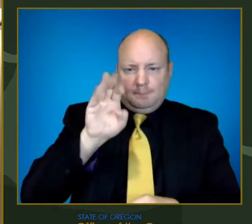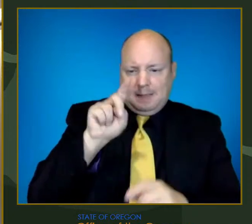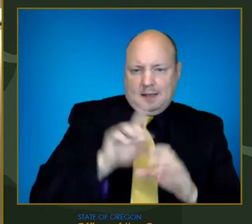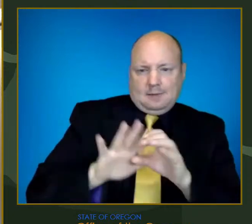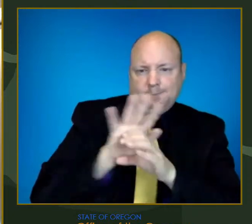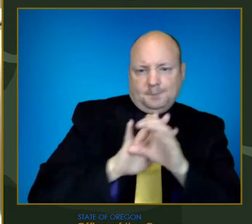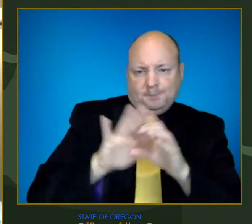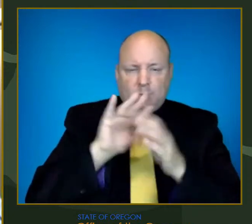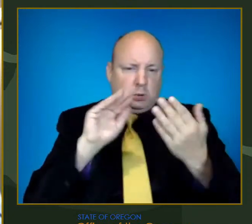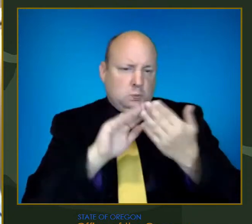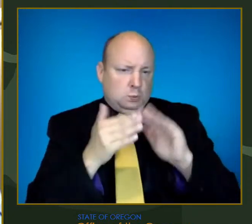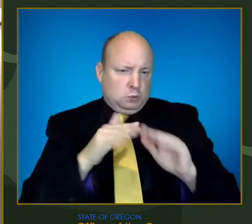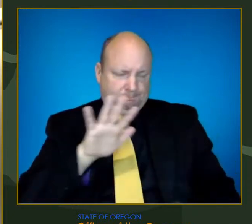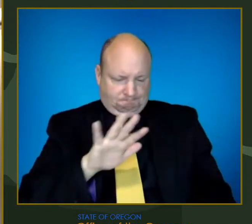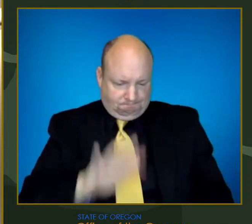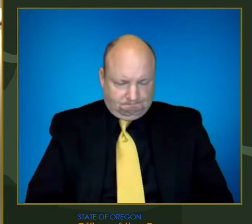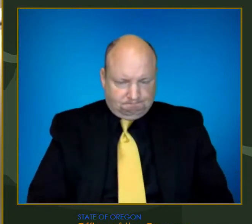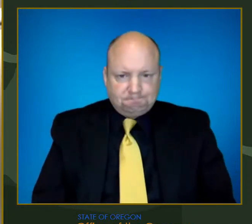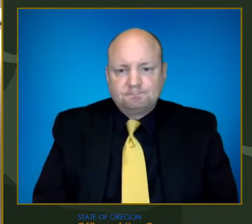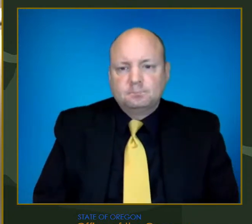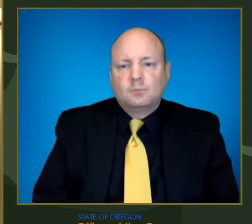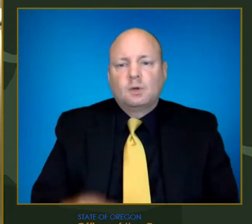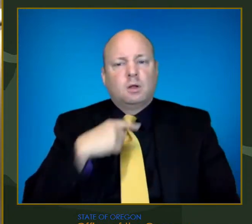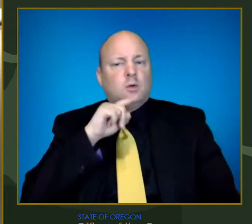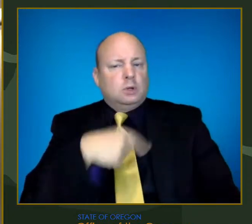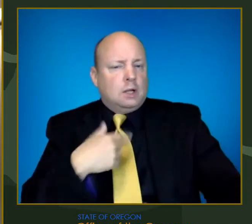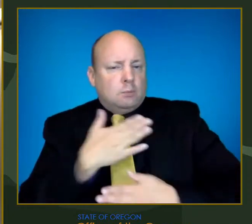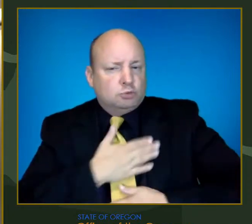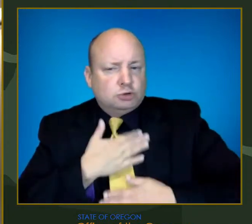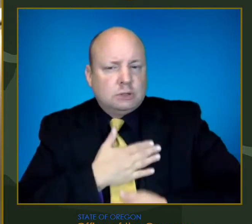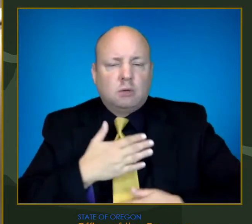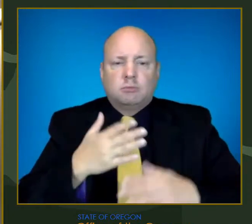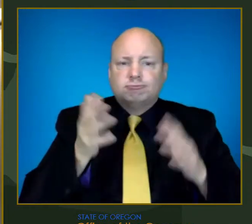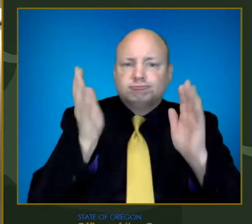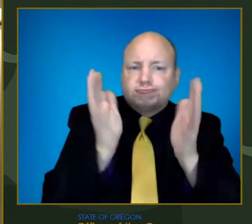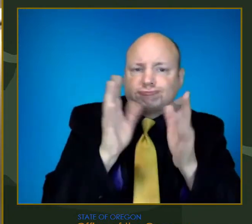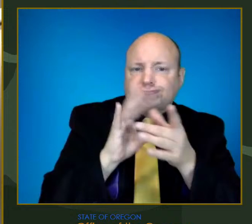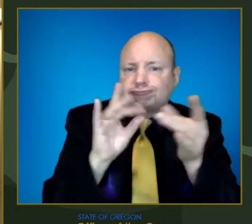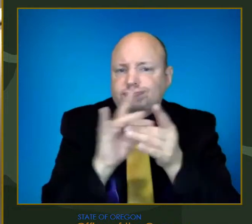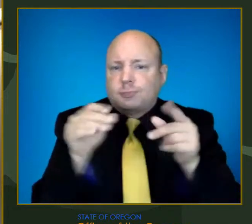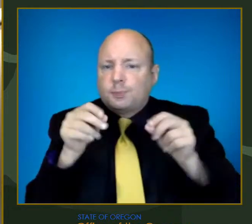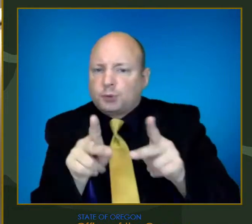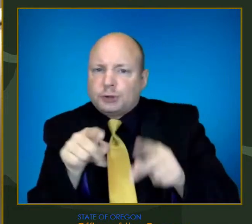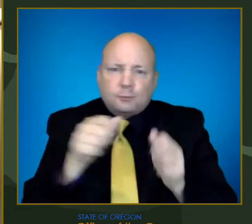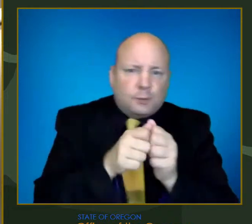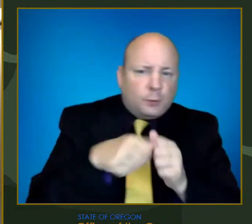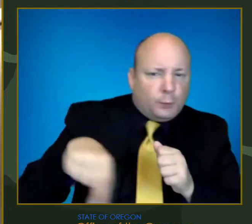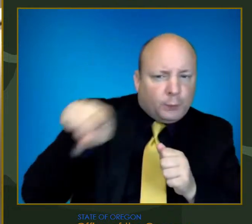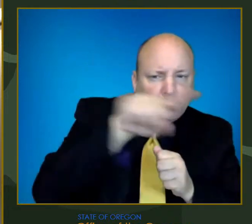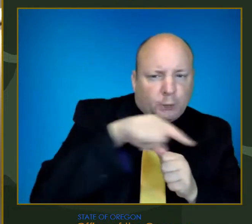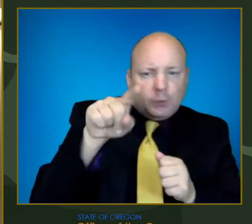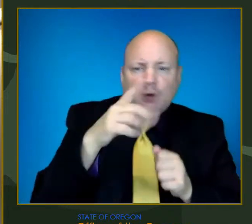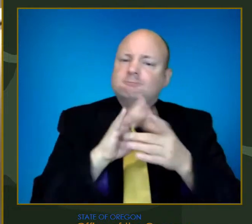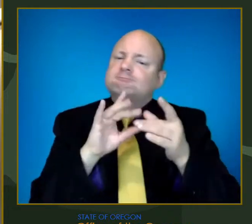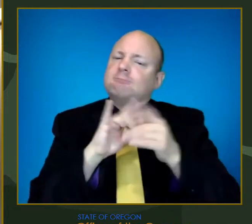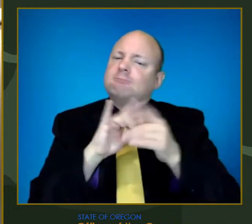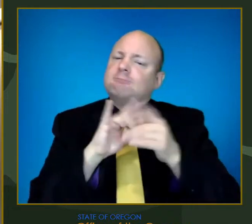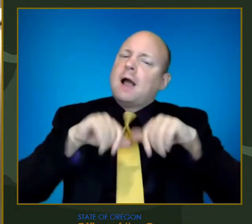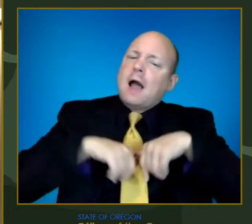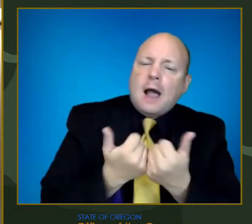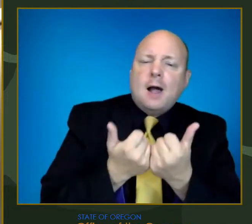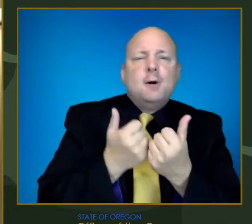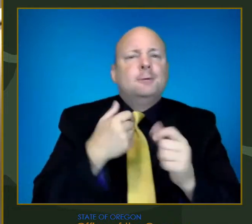so I really appreciate the opportunity to talk to you all today. I'd like to share with you some of the perspectives from a hospital or health system